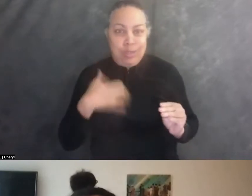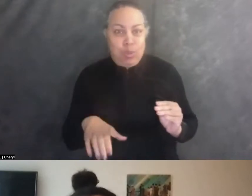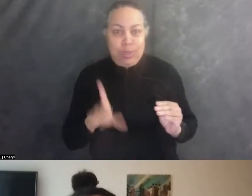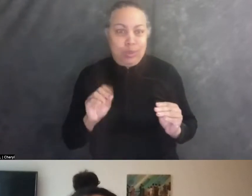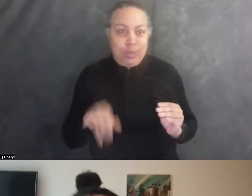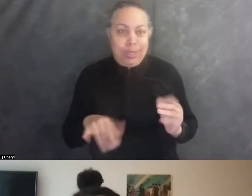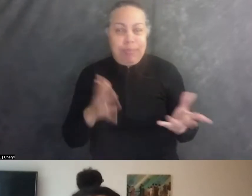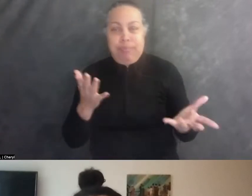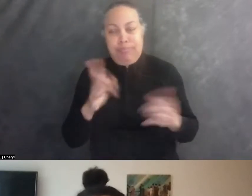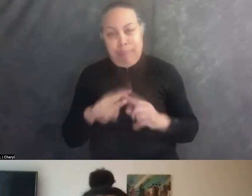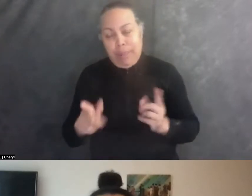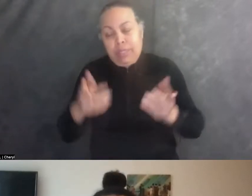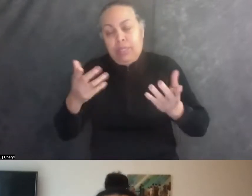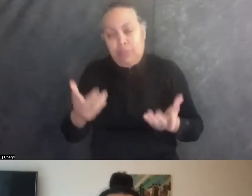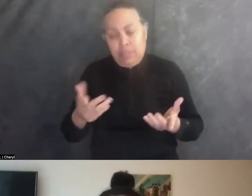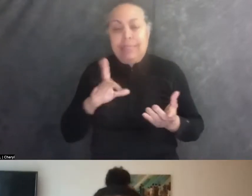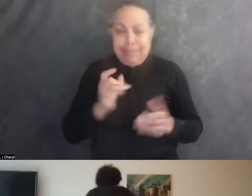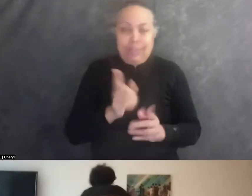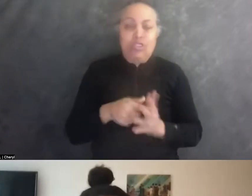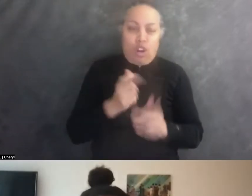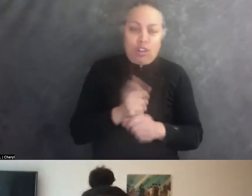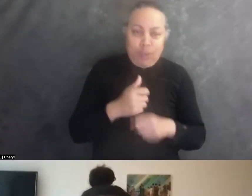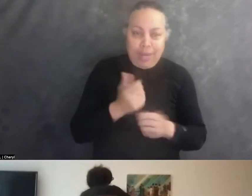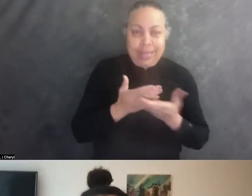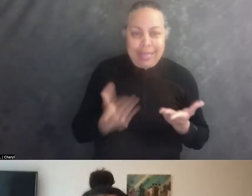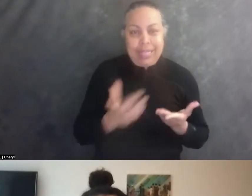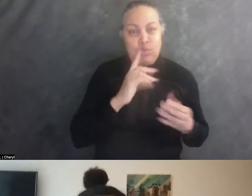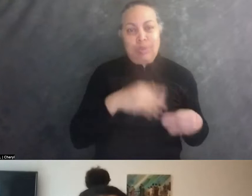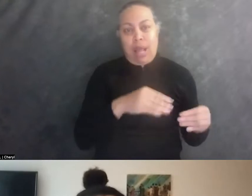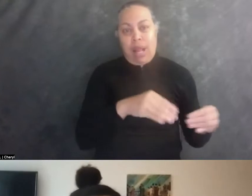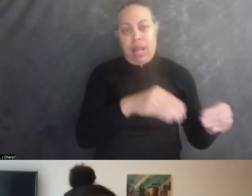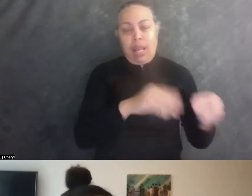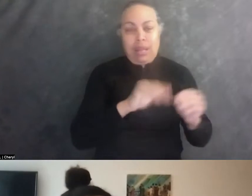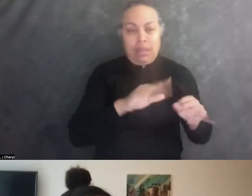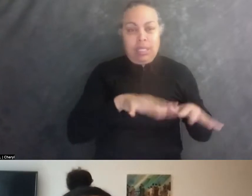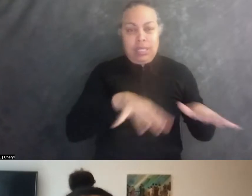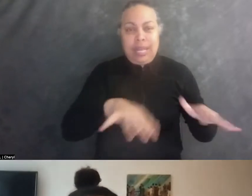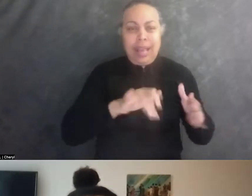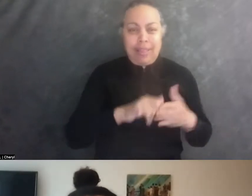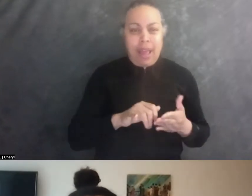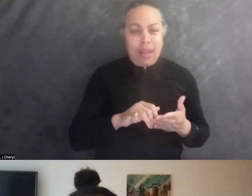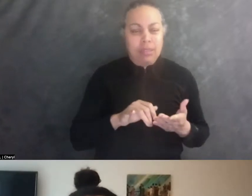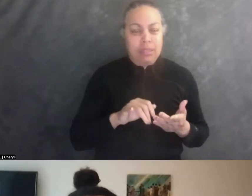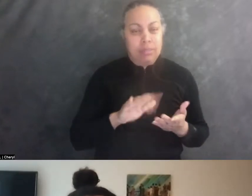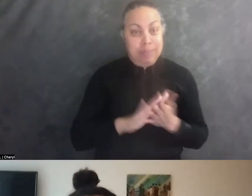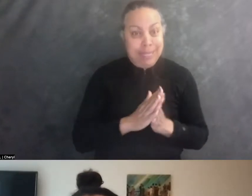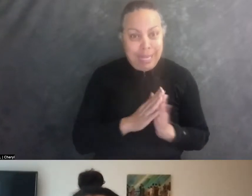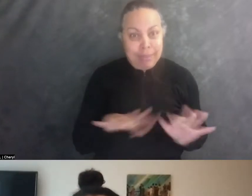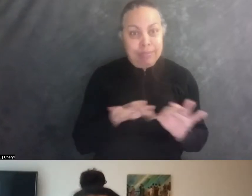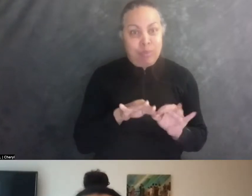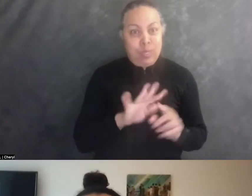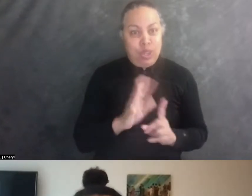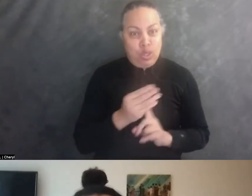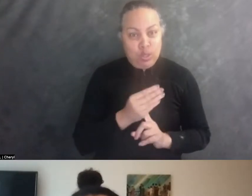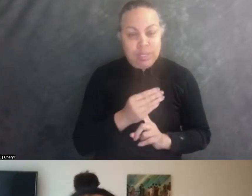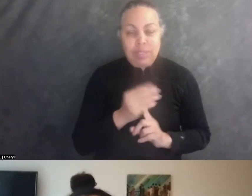fill, but they did start to produce other things that then led to a cultural significance, all